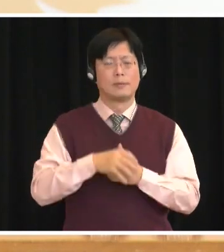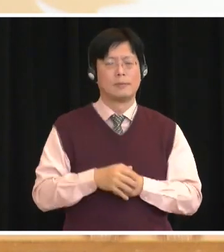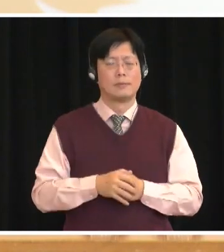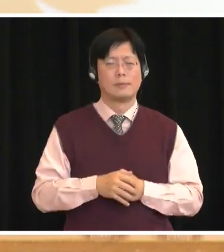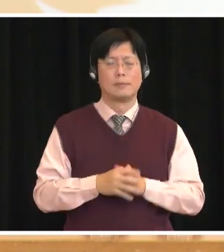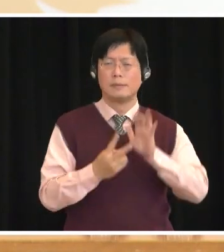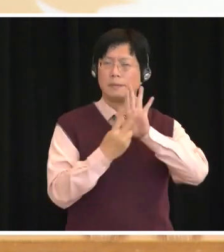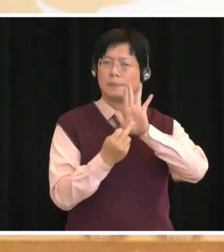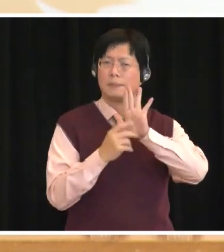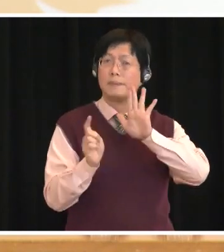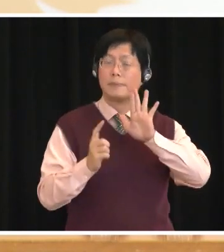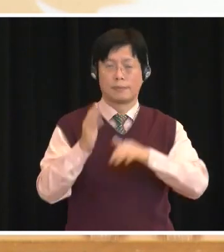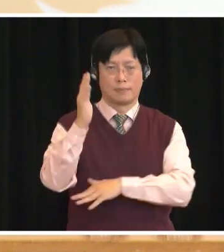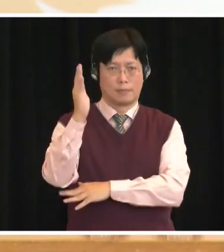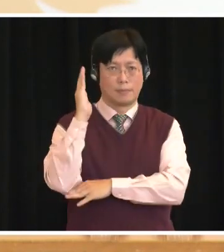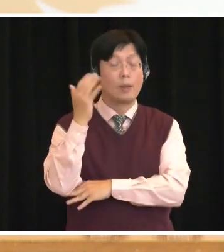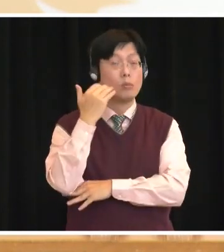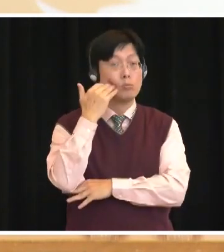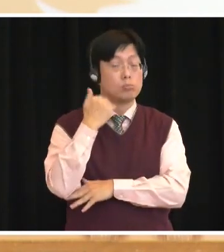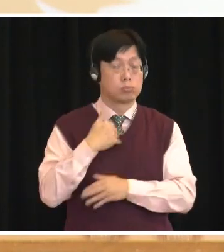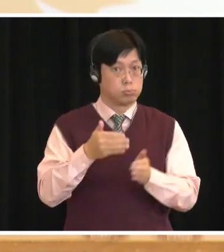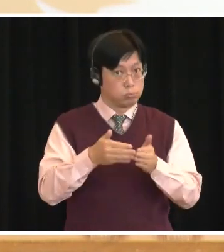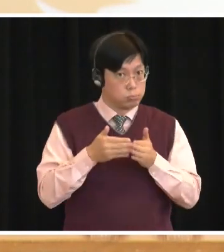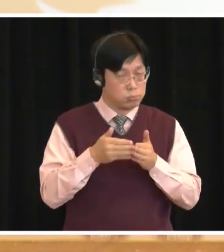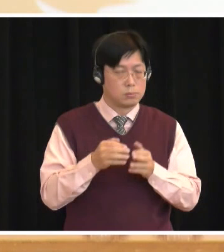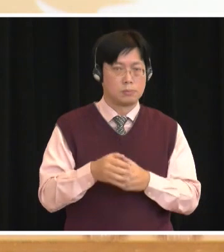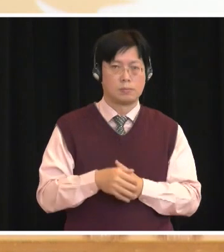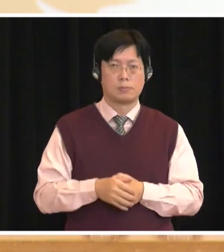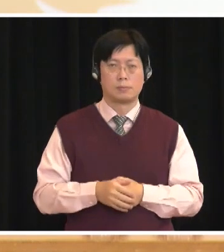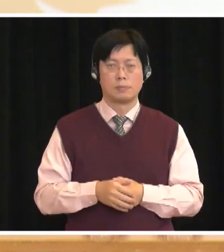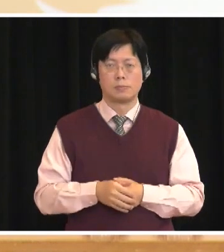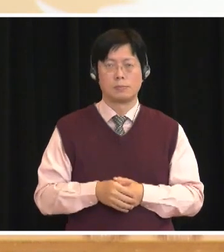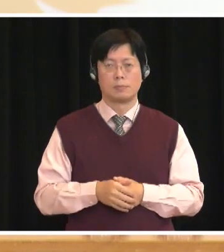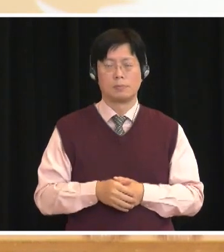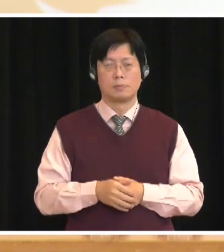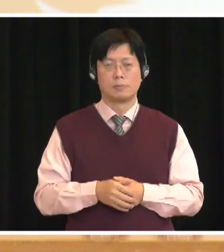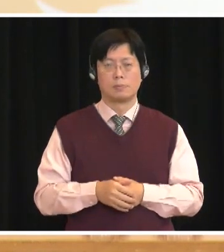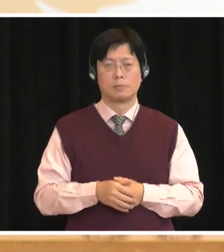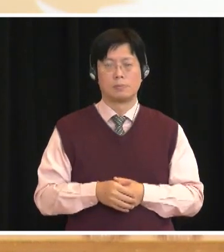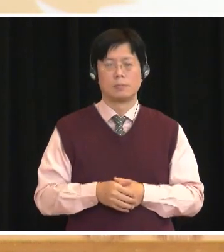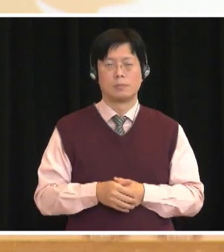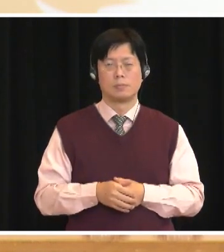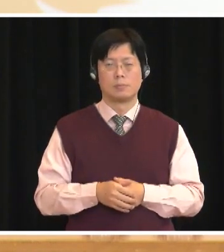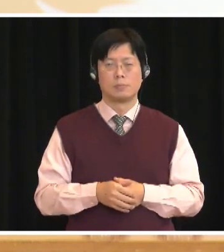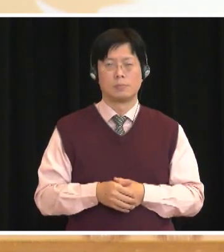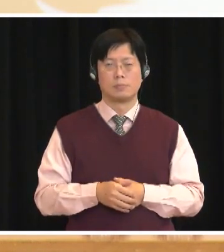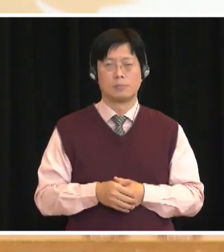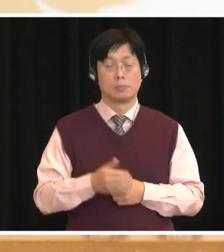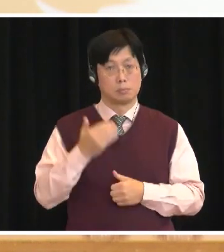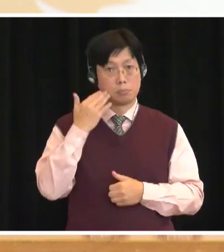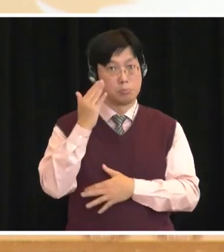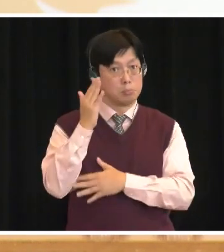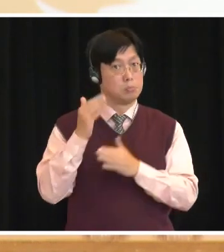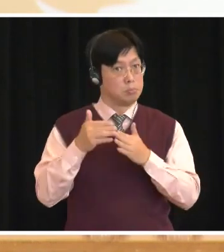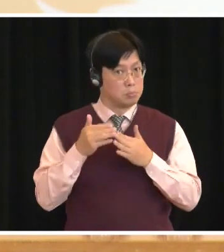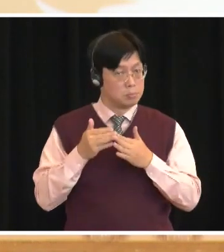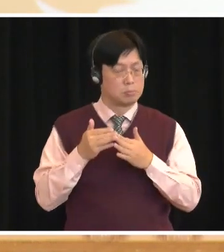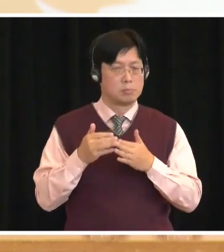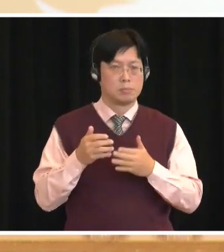and desirable, measures for dealing with such children without resorting to judicial